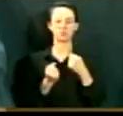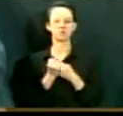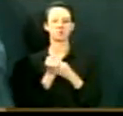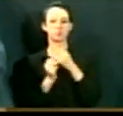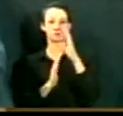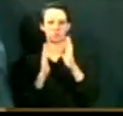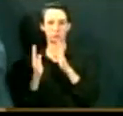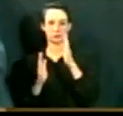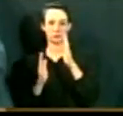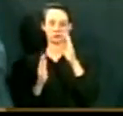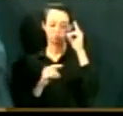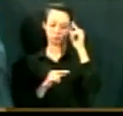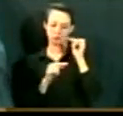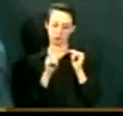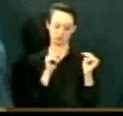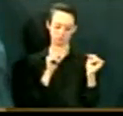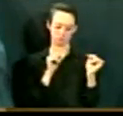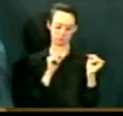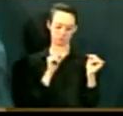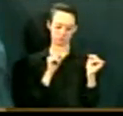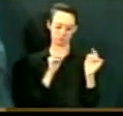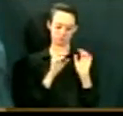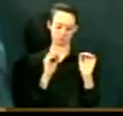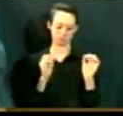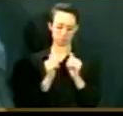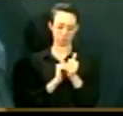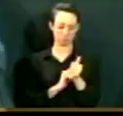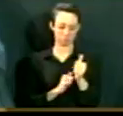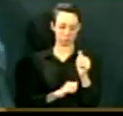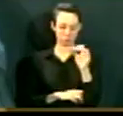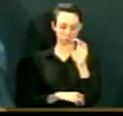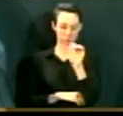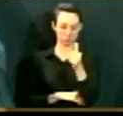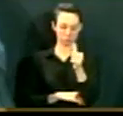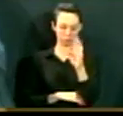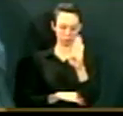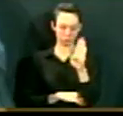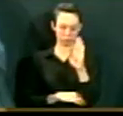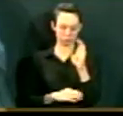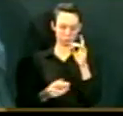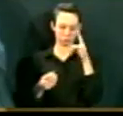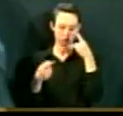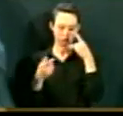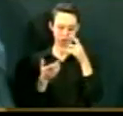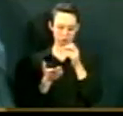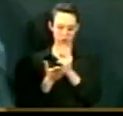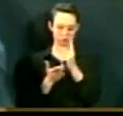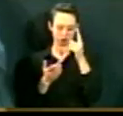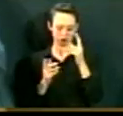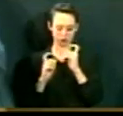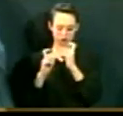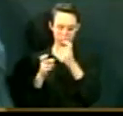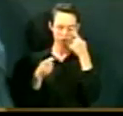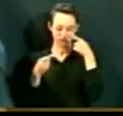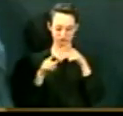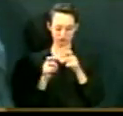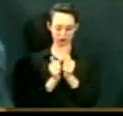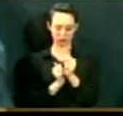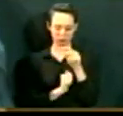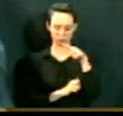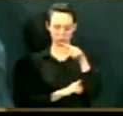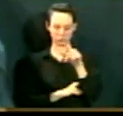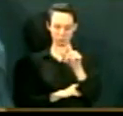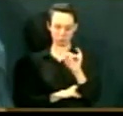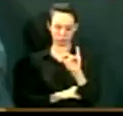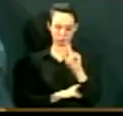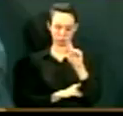aye. Aye. All opposed? Motion carries. 10B, approve gift agreement with Pilot Corporation for acceptance